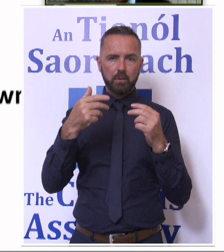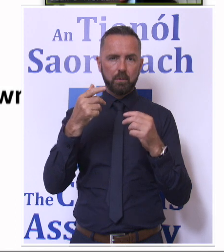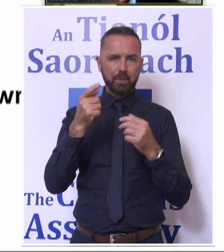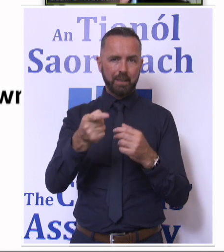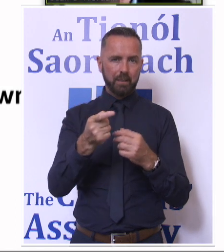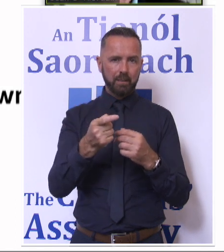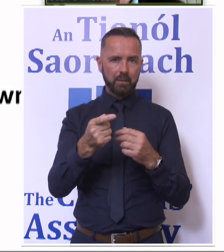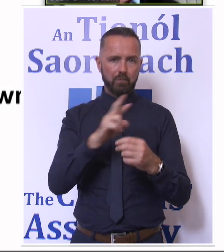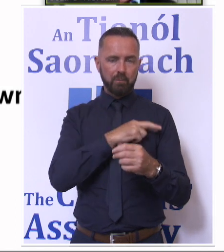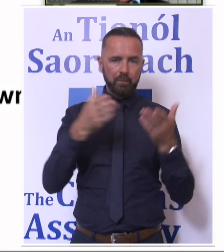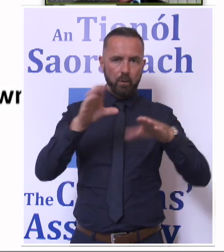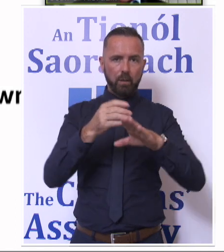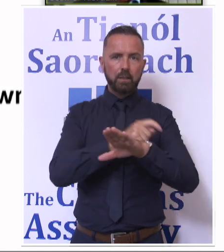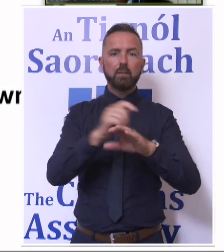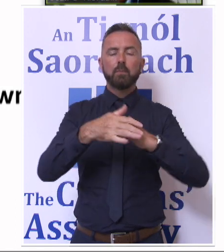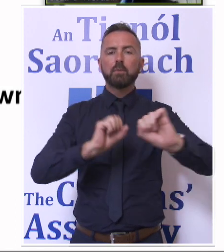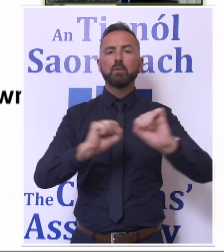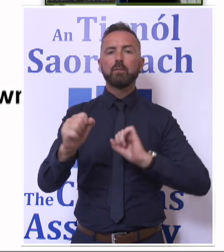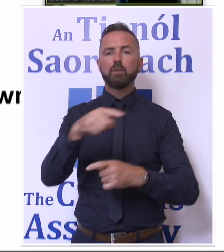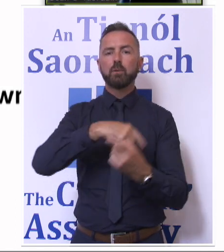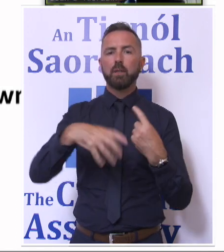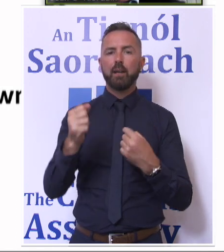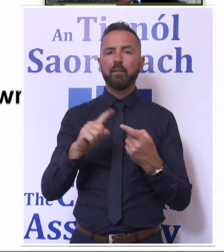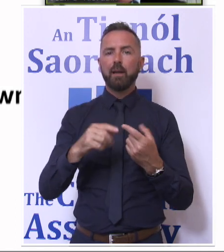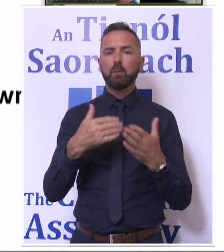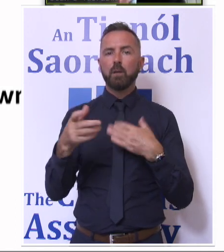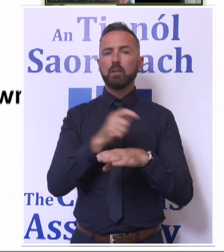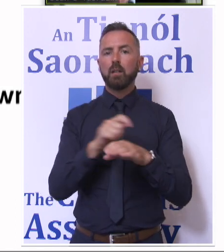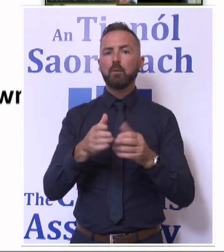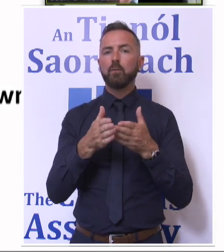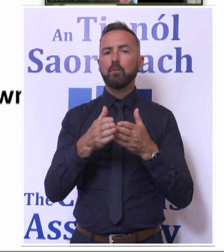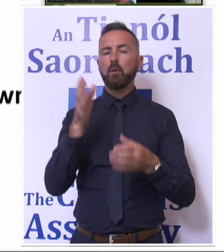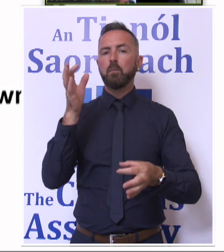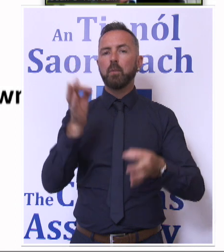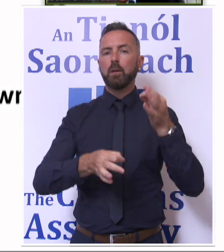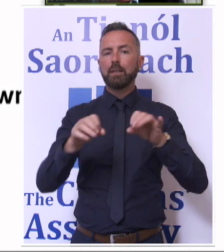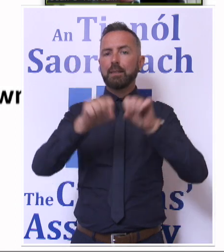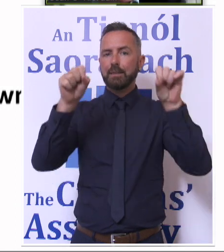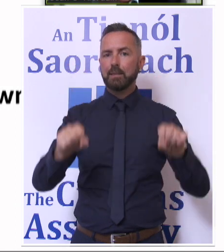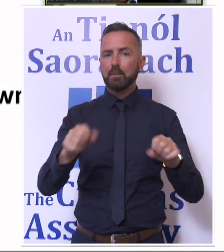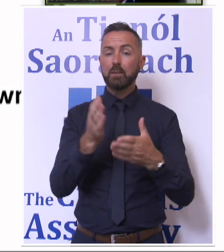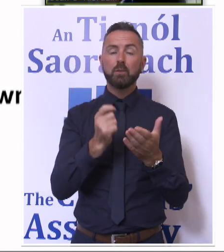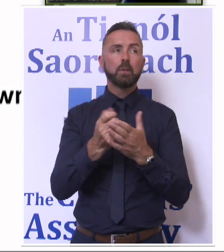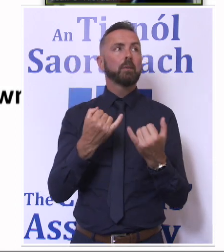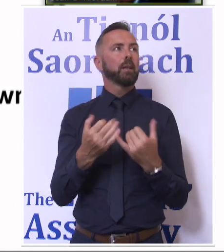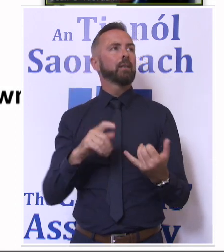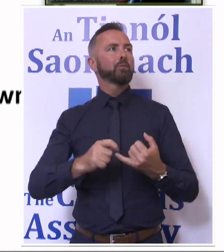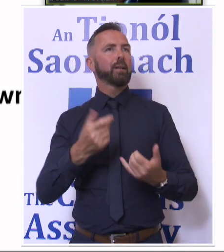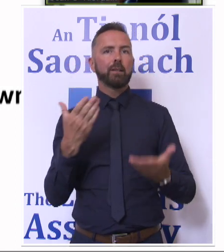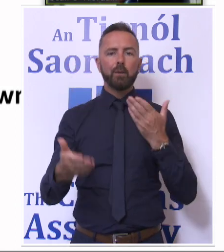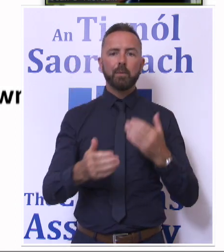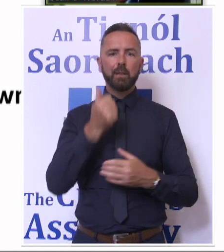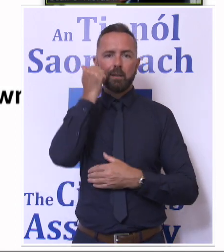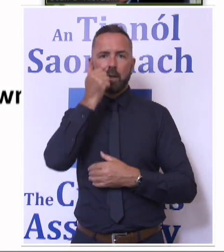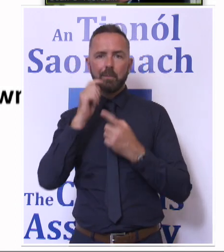particular type of public service and a national political system. And I'll touch in on that. And sometimes it is a bit like trying to compare apples and oranges.